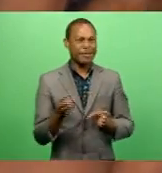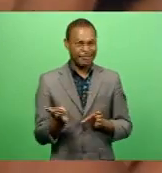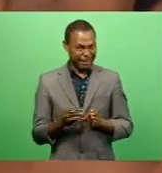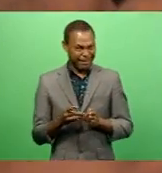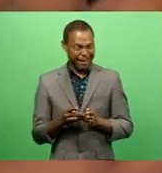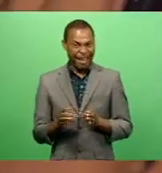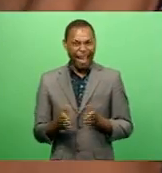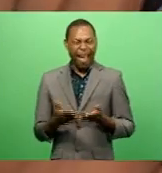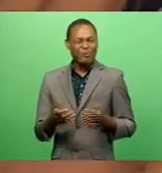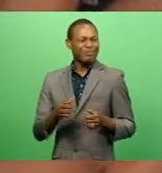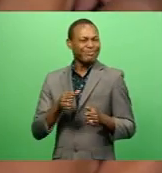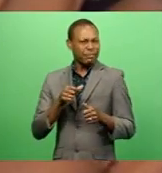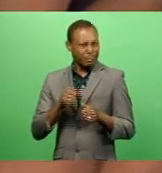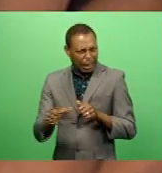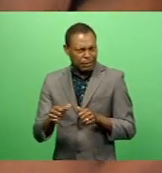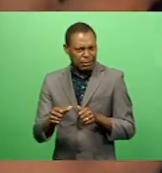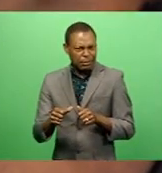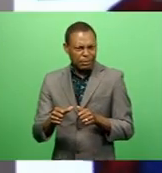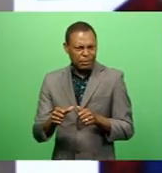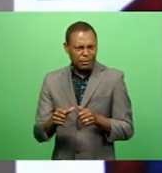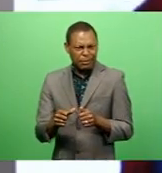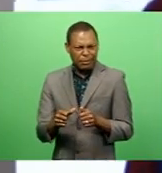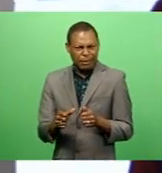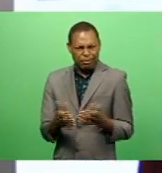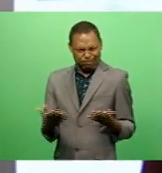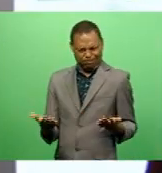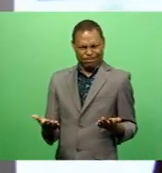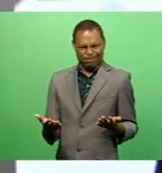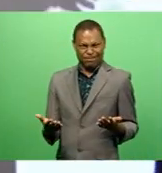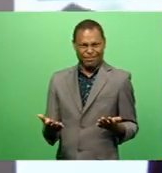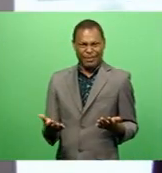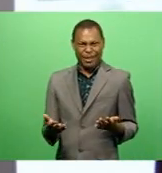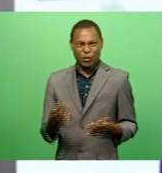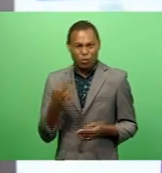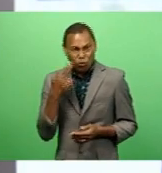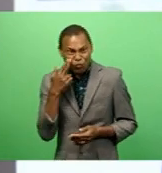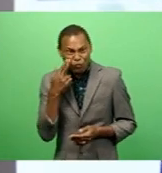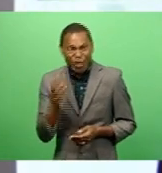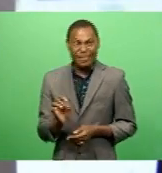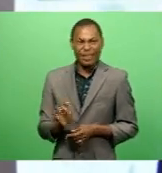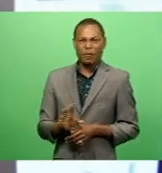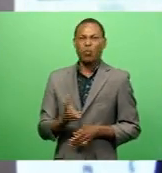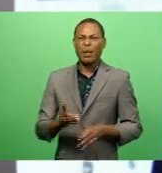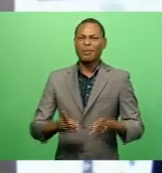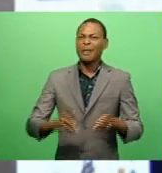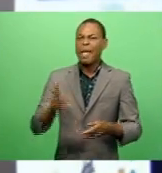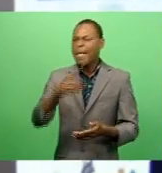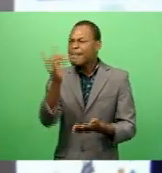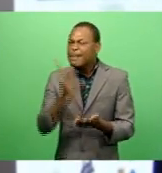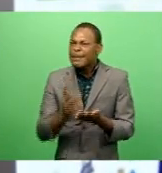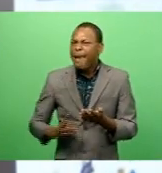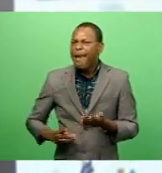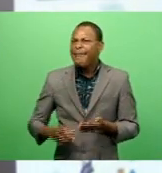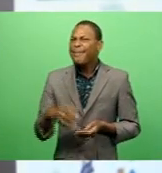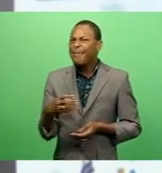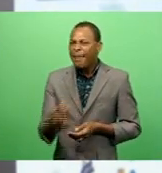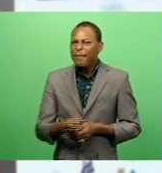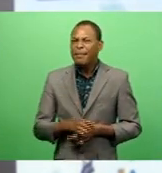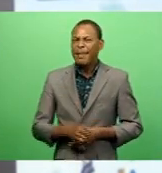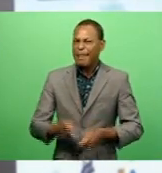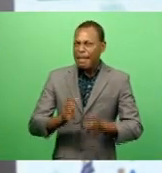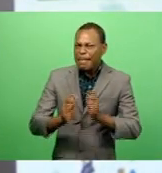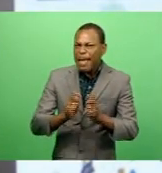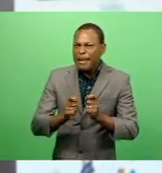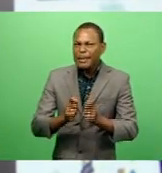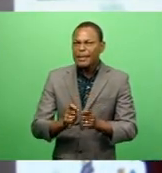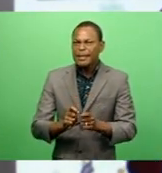can approach this, the design, the development, the testing before we can launch